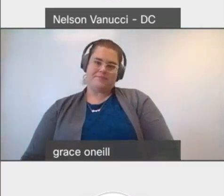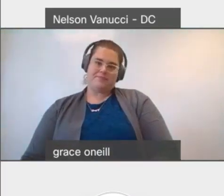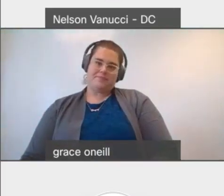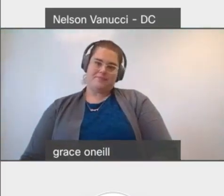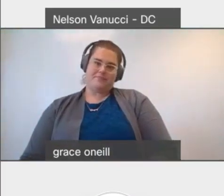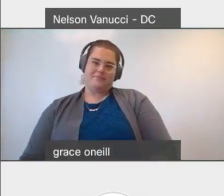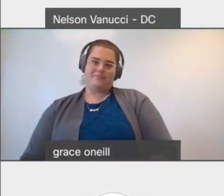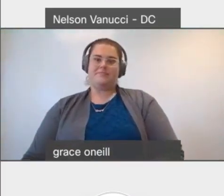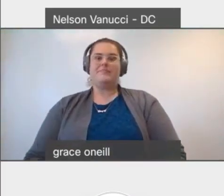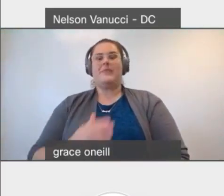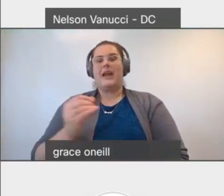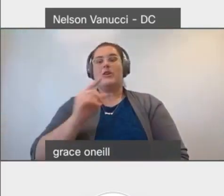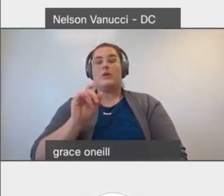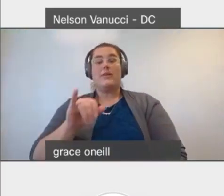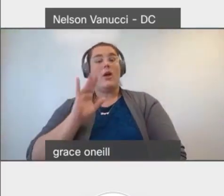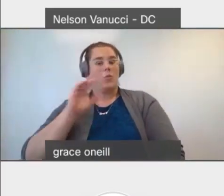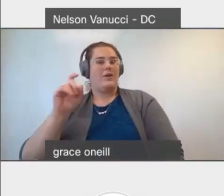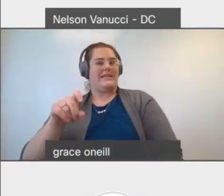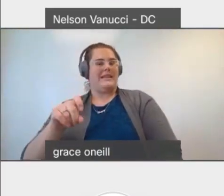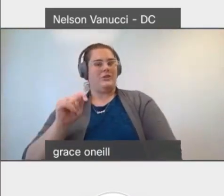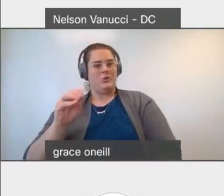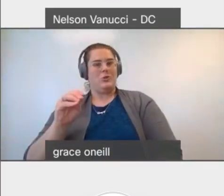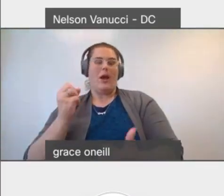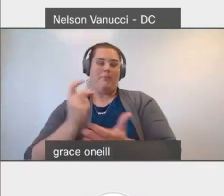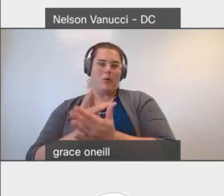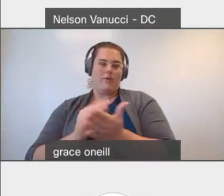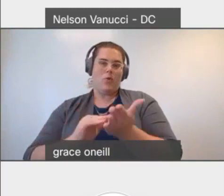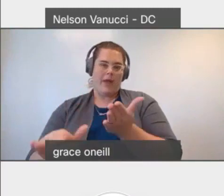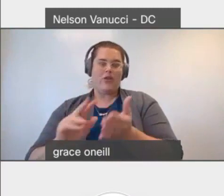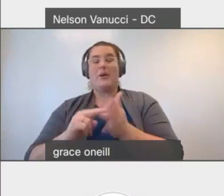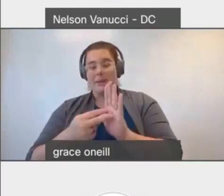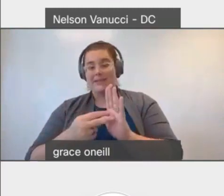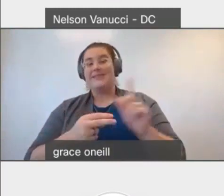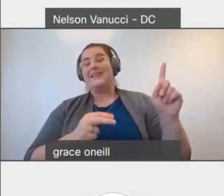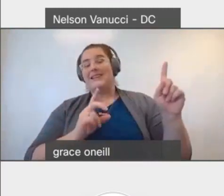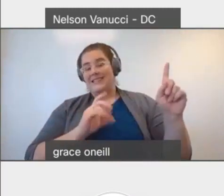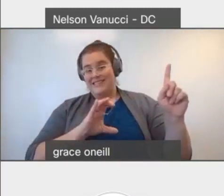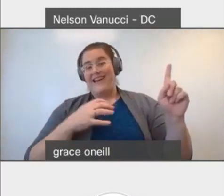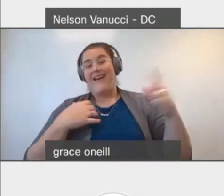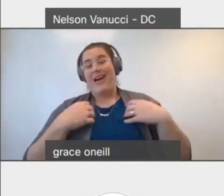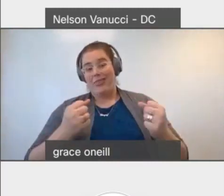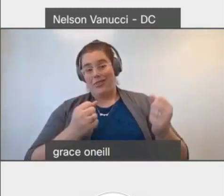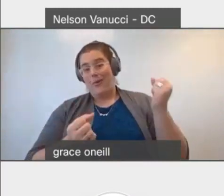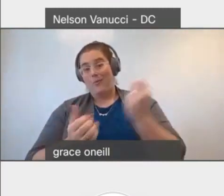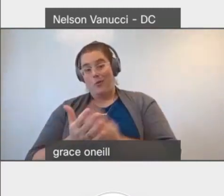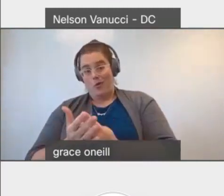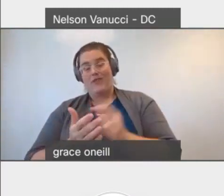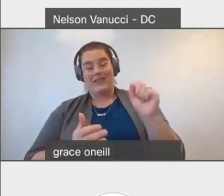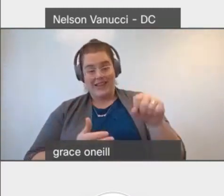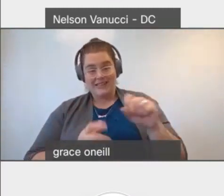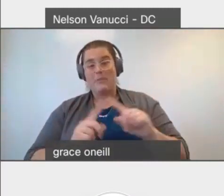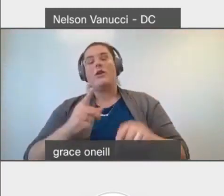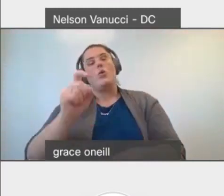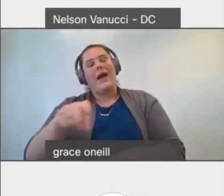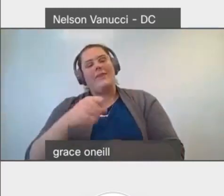an approved waiver is going to be one that's been approved by the Department of Health, but you do need to make sure for yourself, if the